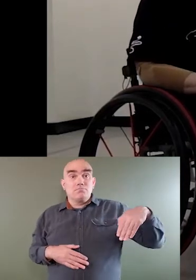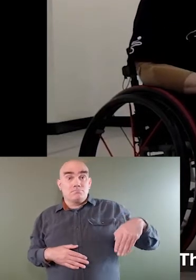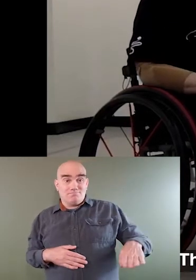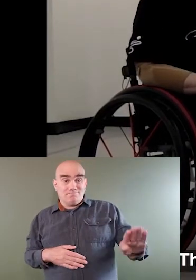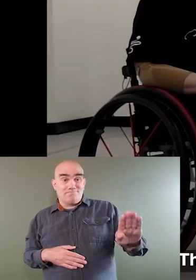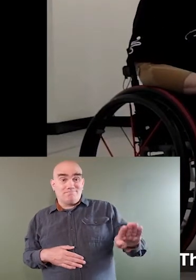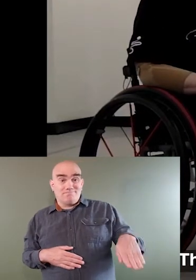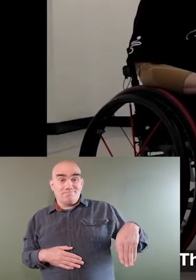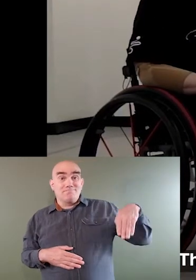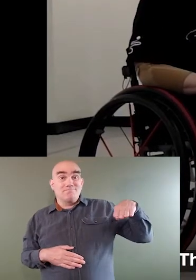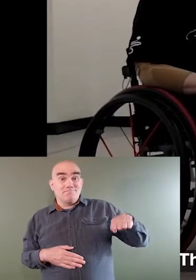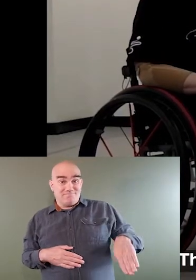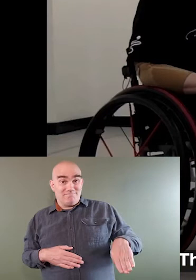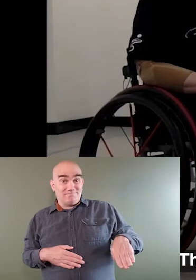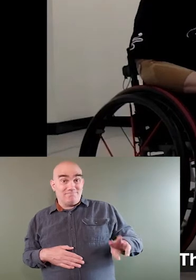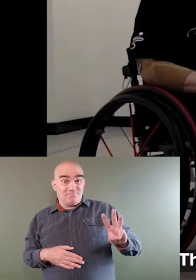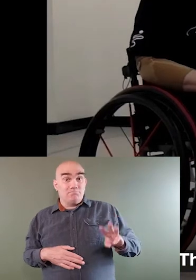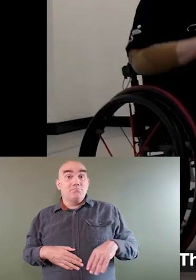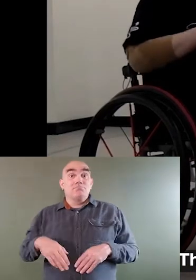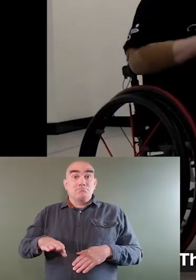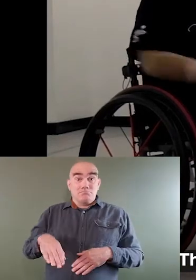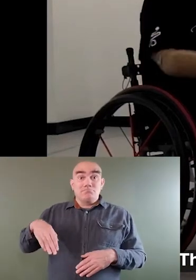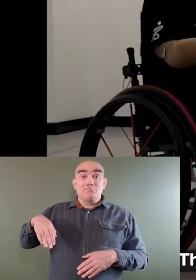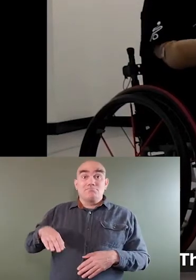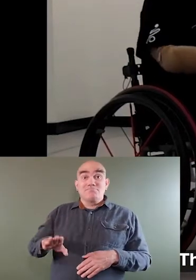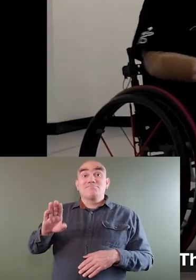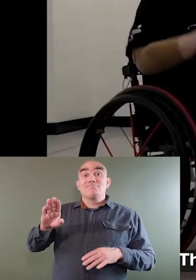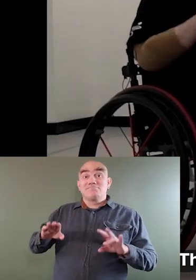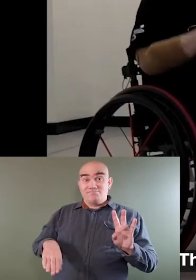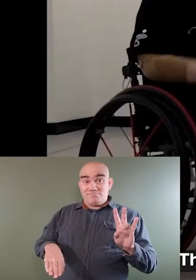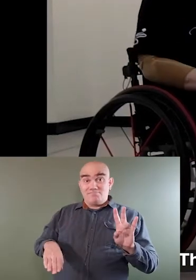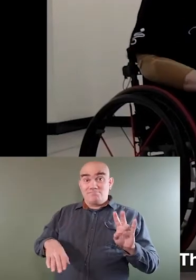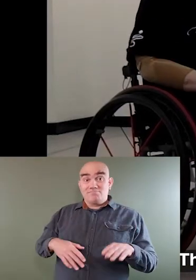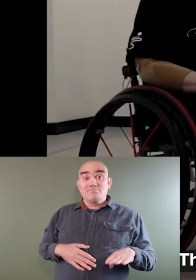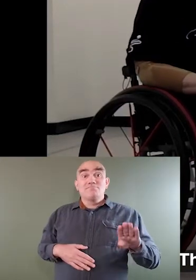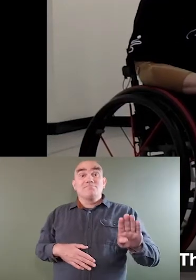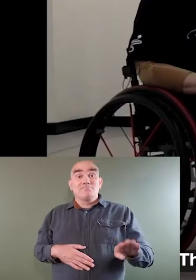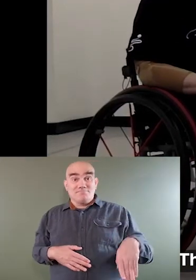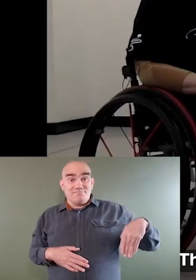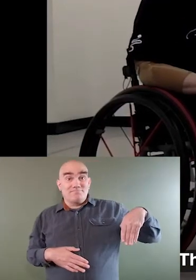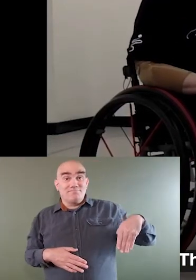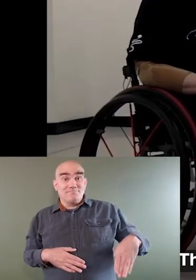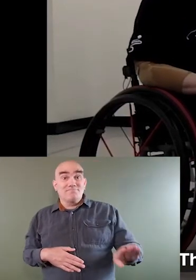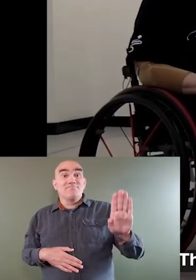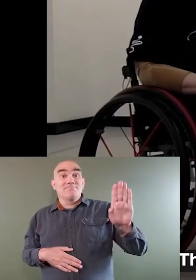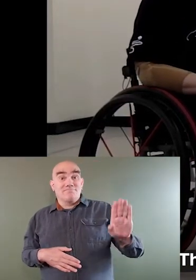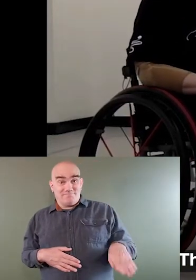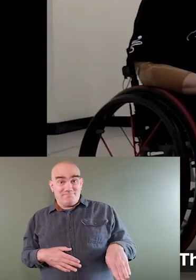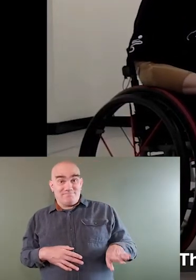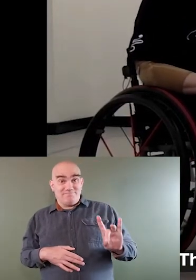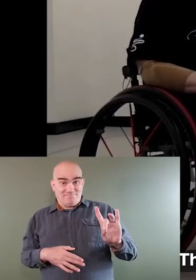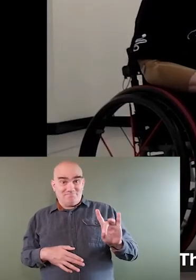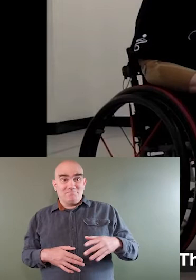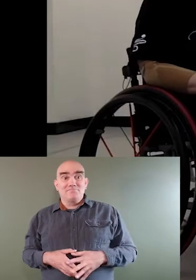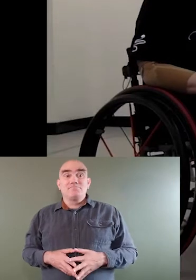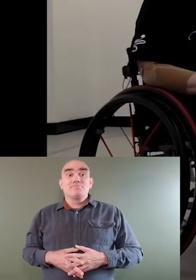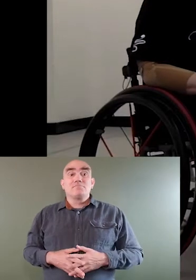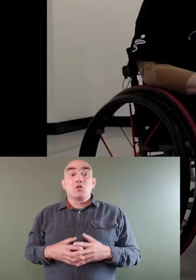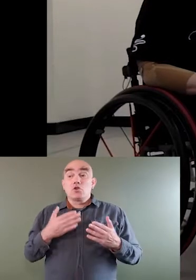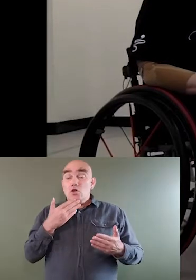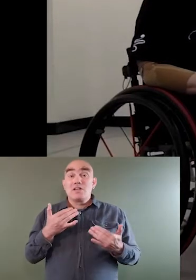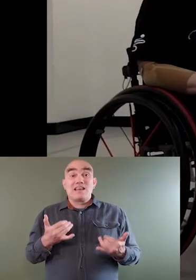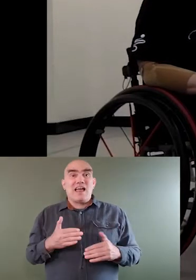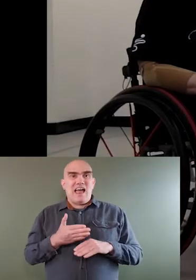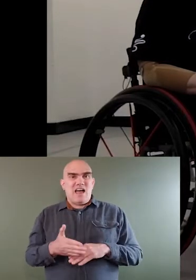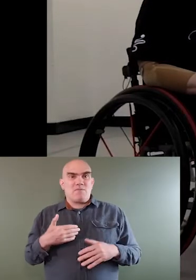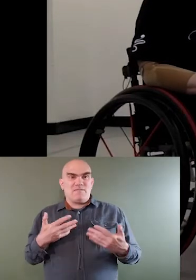This is 6. This is 7. This is 8. Good.